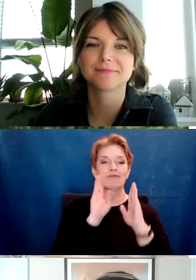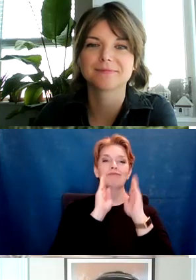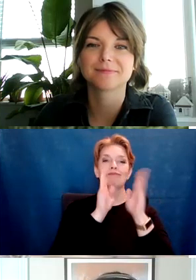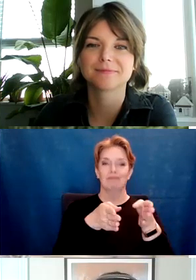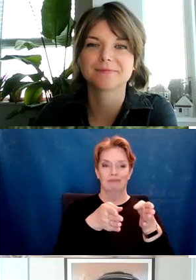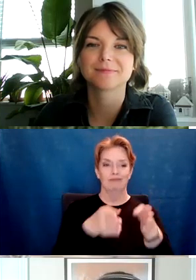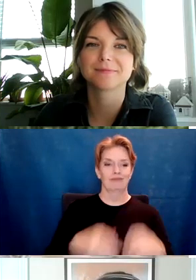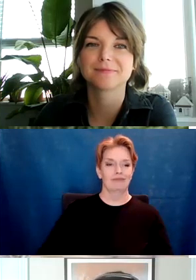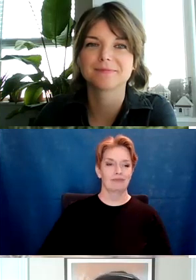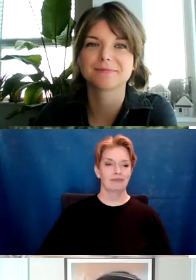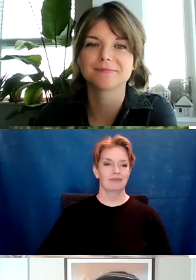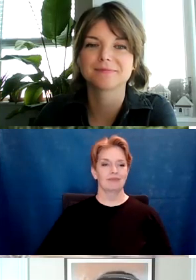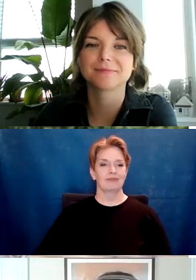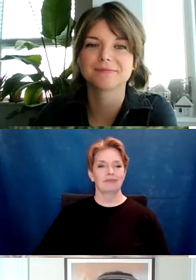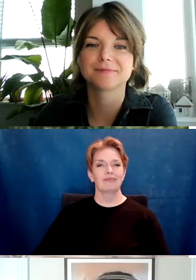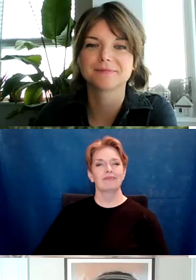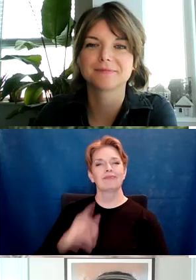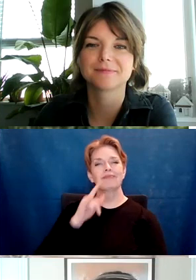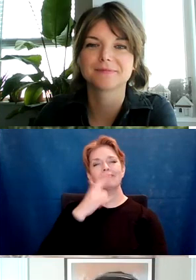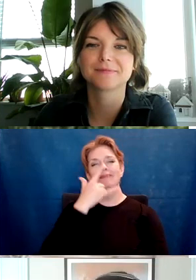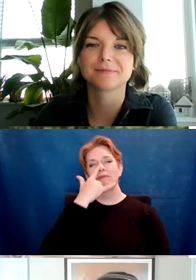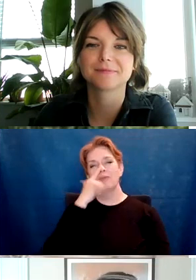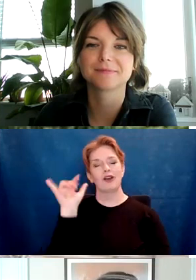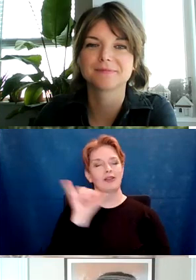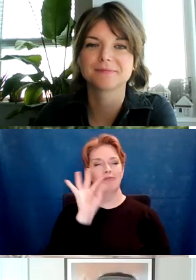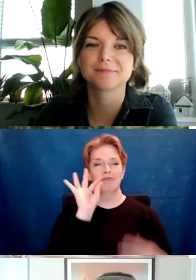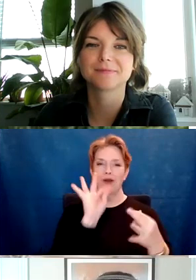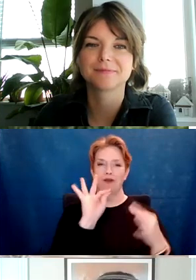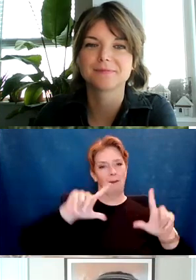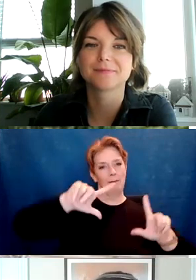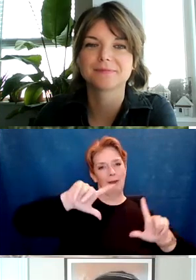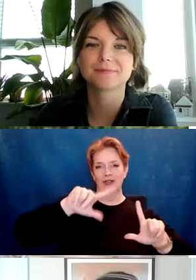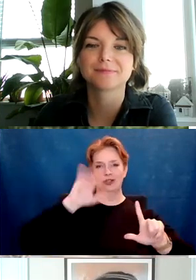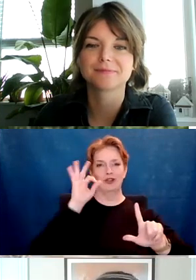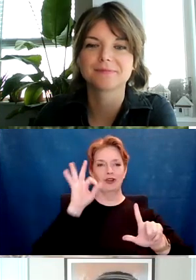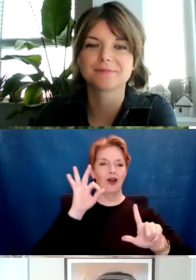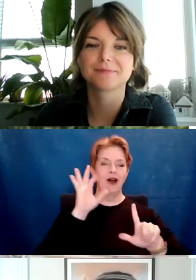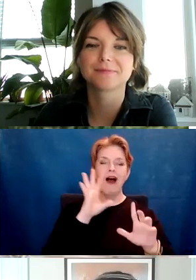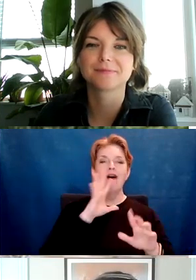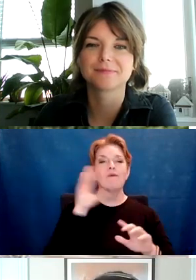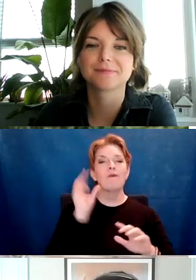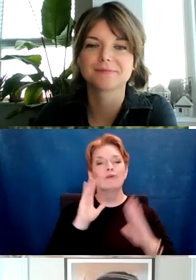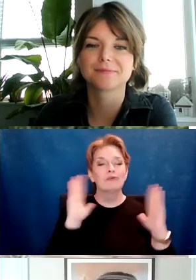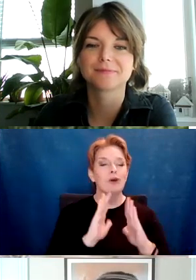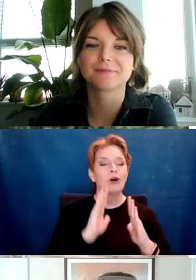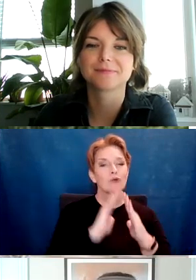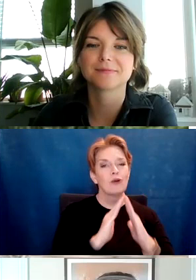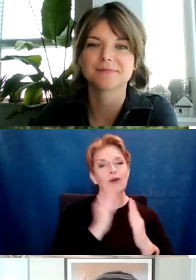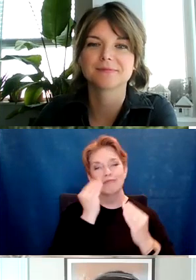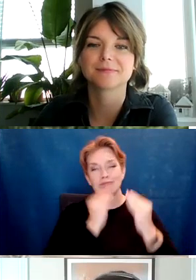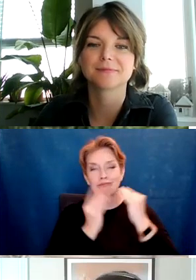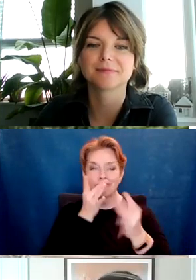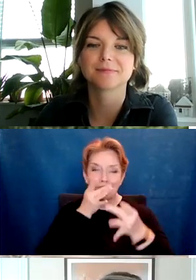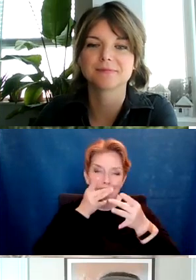a picture postcard of historic architecture, enticing small shops, and great food. If so